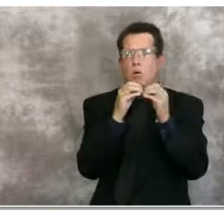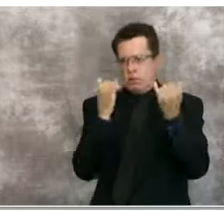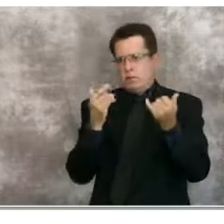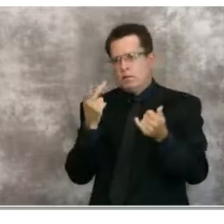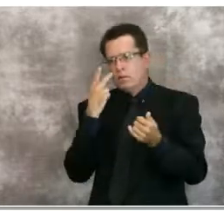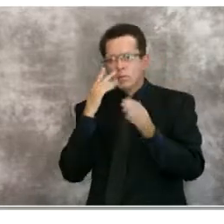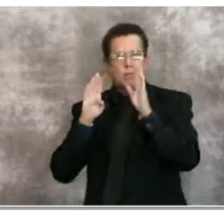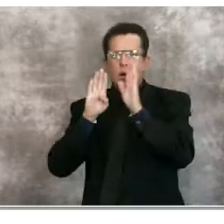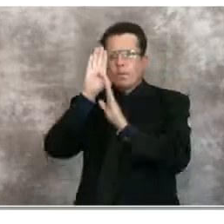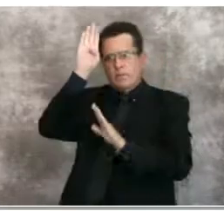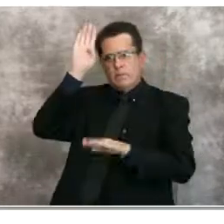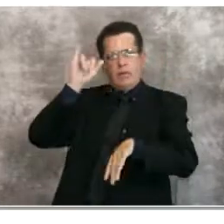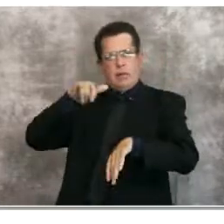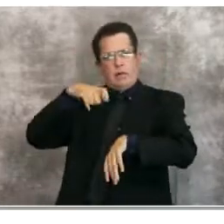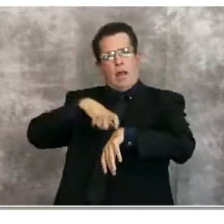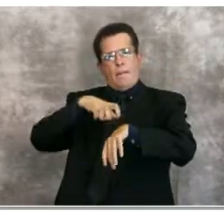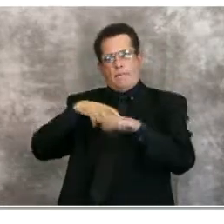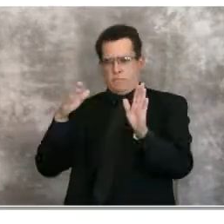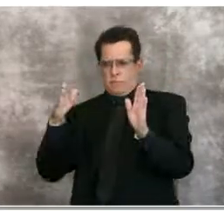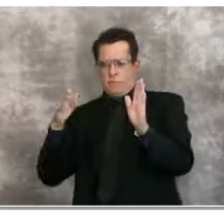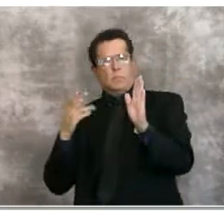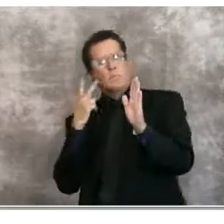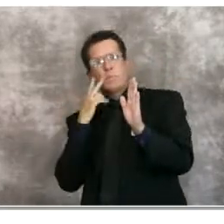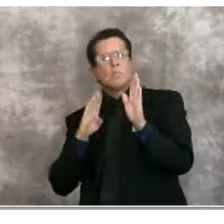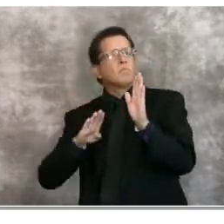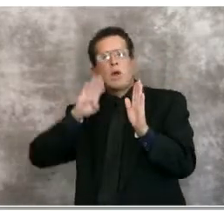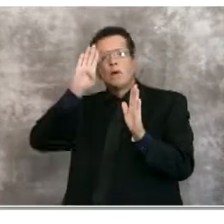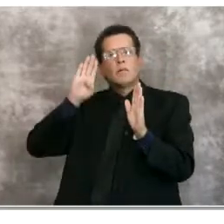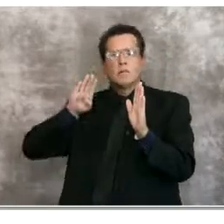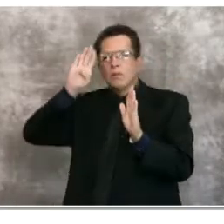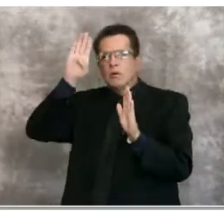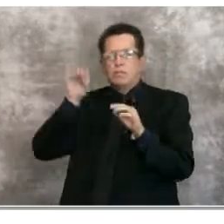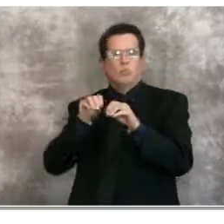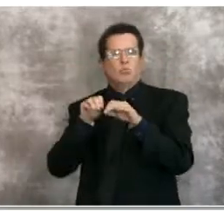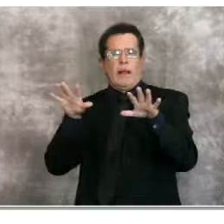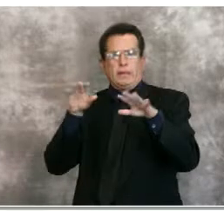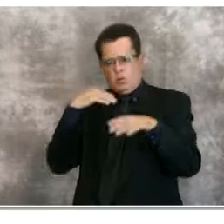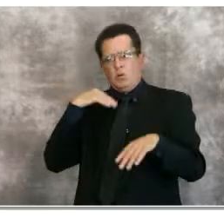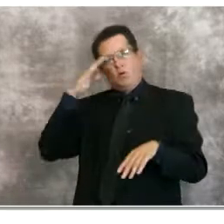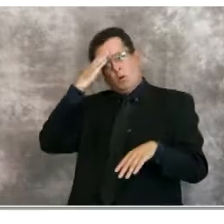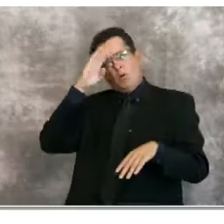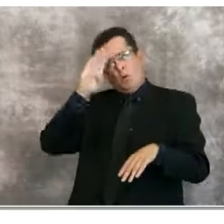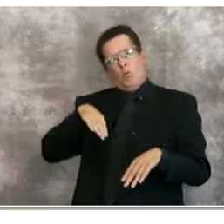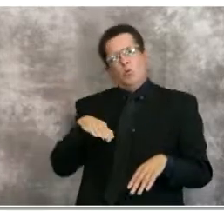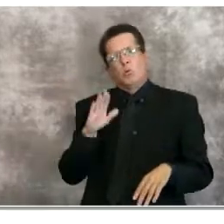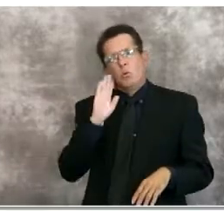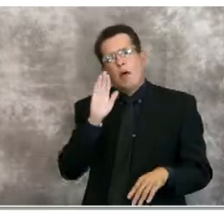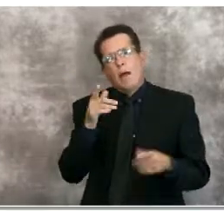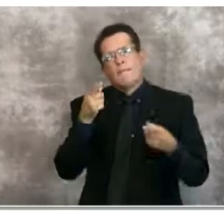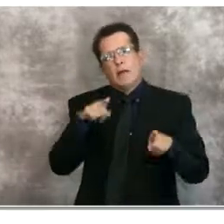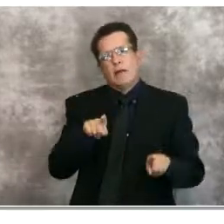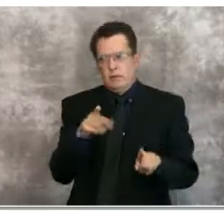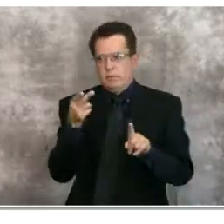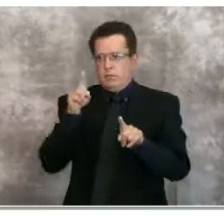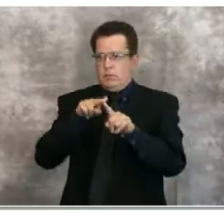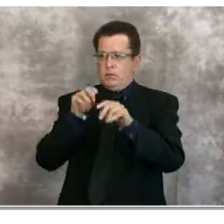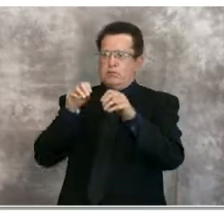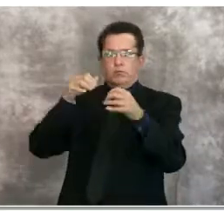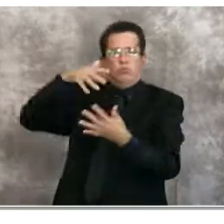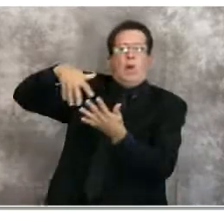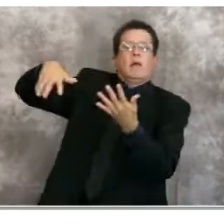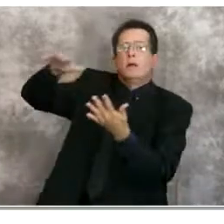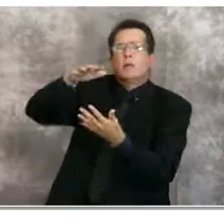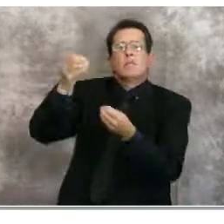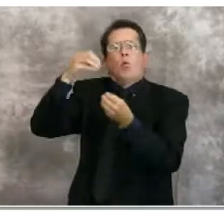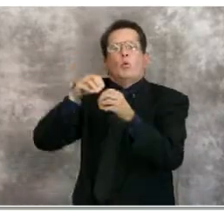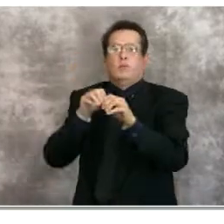at the period after that where we began to see increased cases. And we recognized that we would have increased number